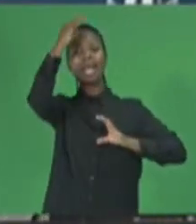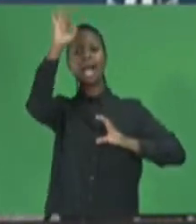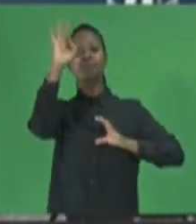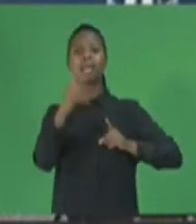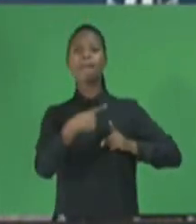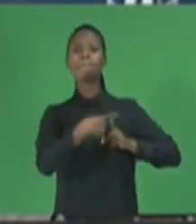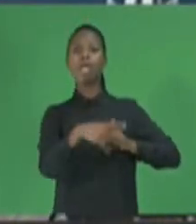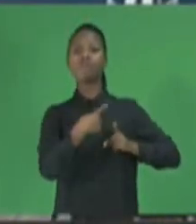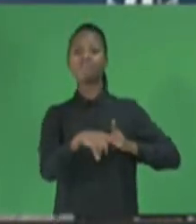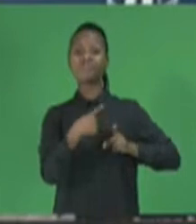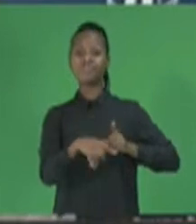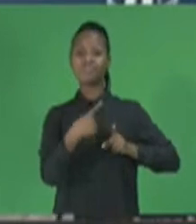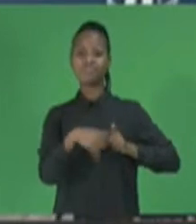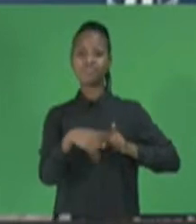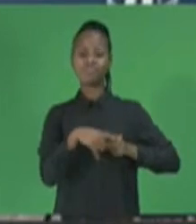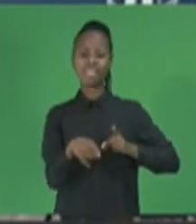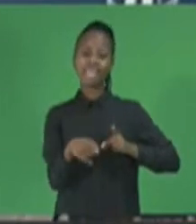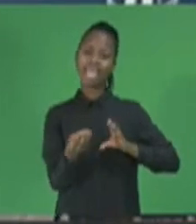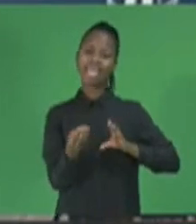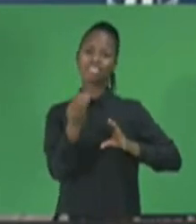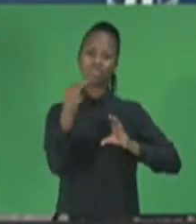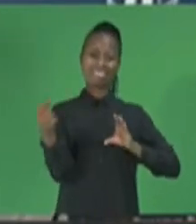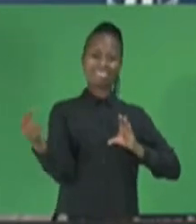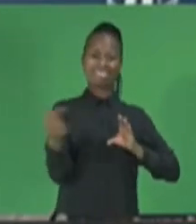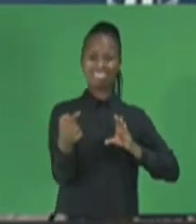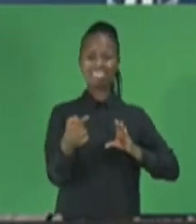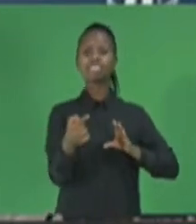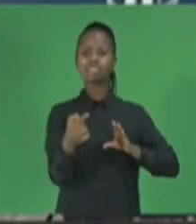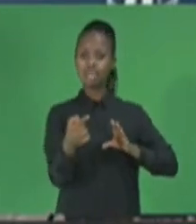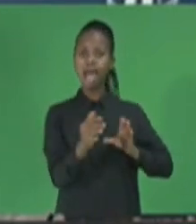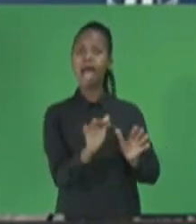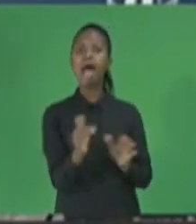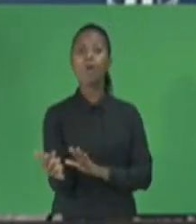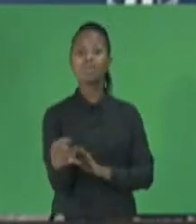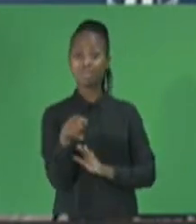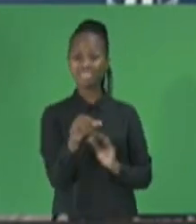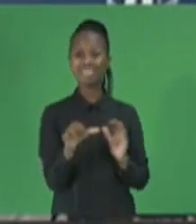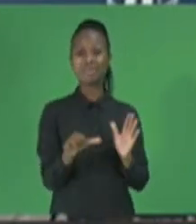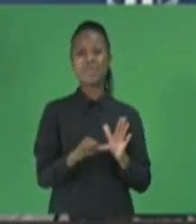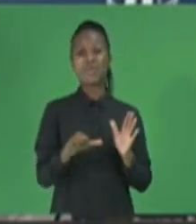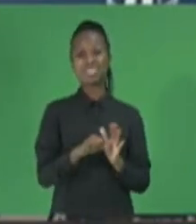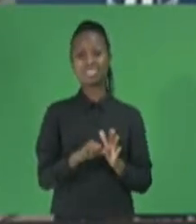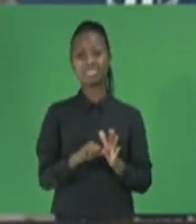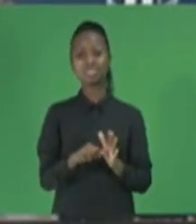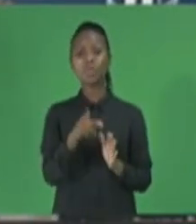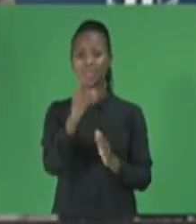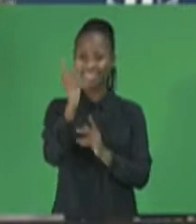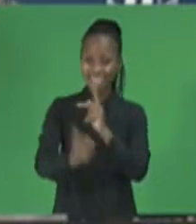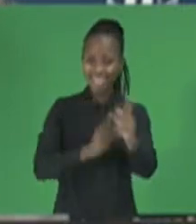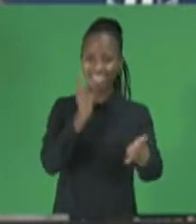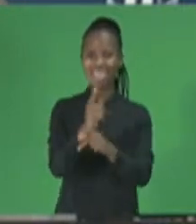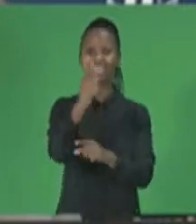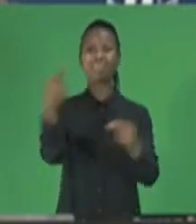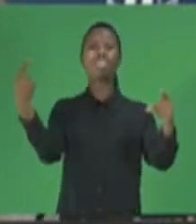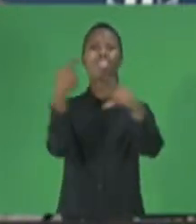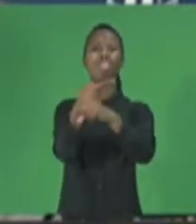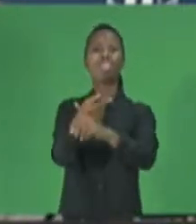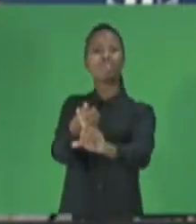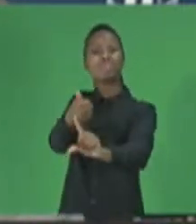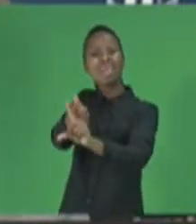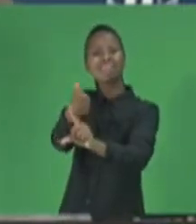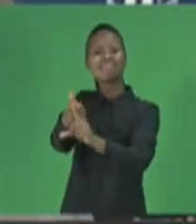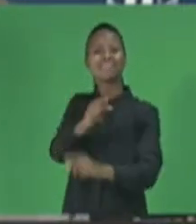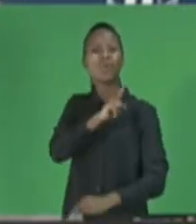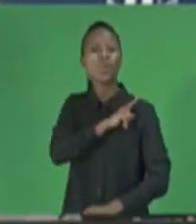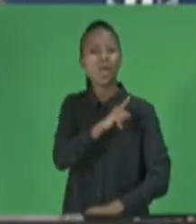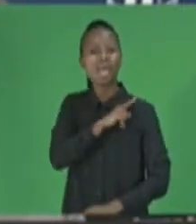favor of South Africa. And again, Nomfuneko, today you keep on contradicting yourself because you also asked the question